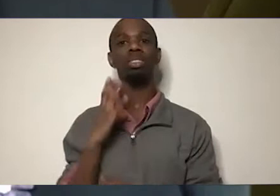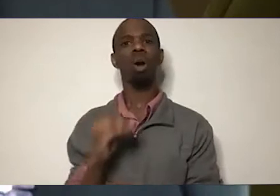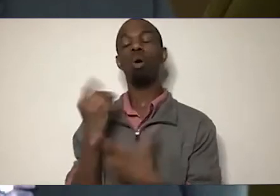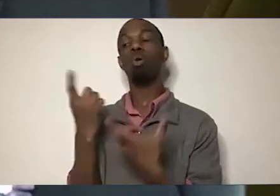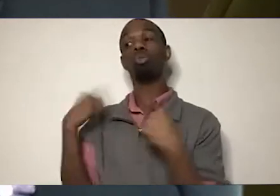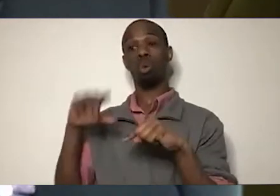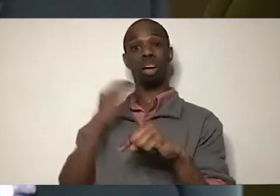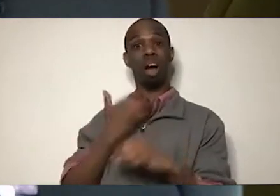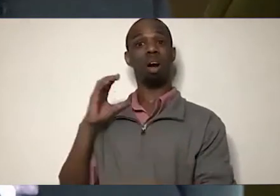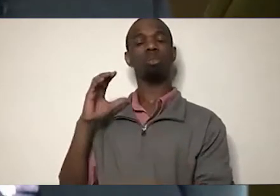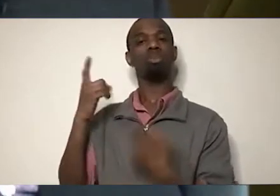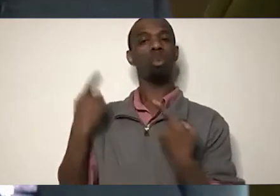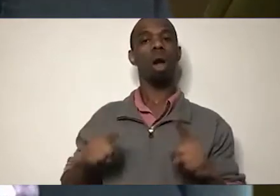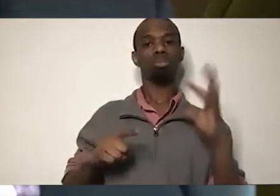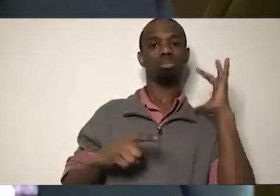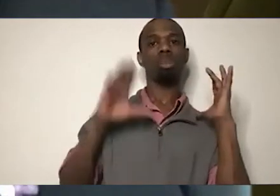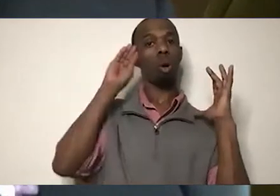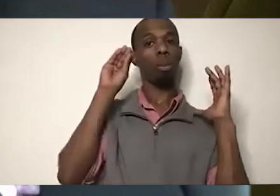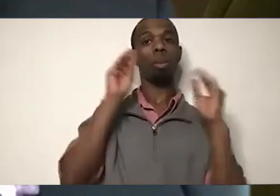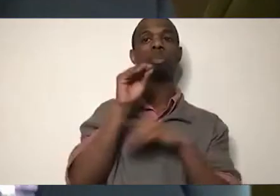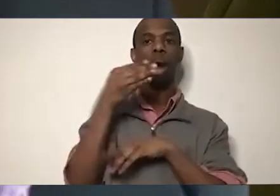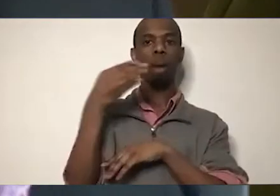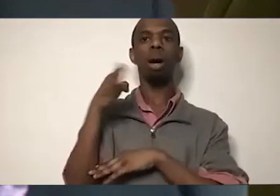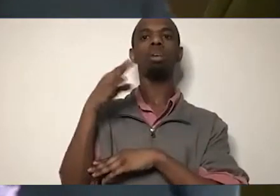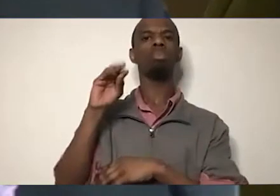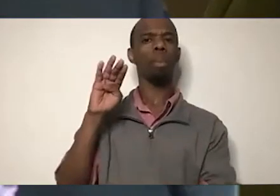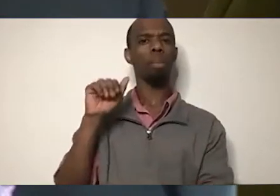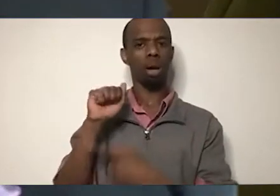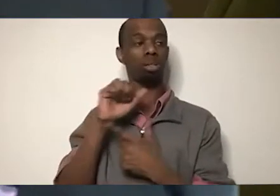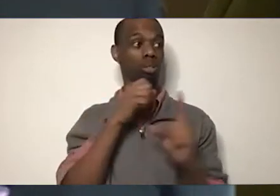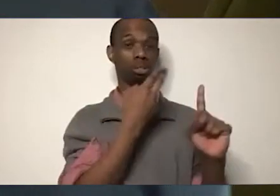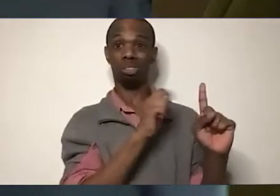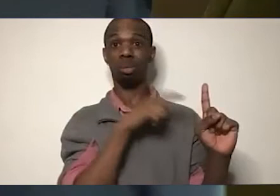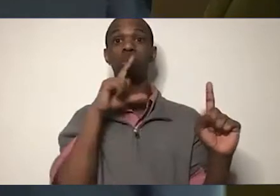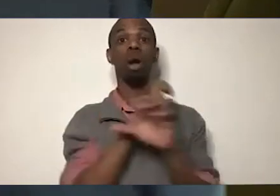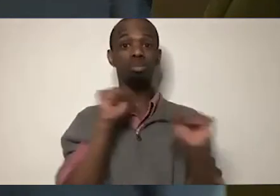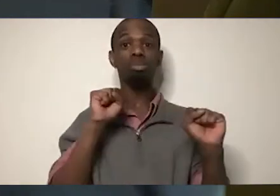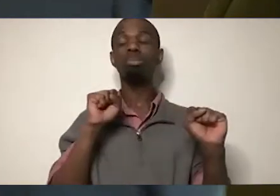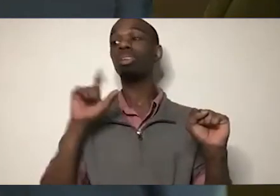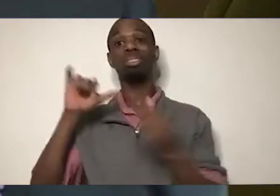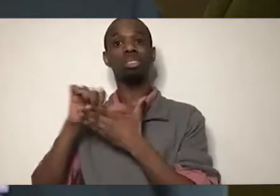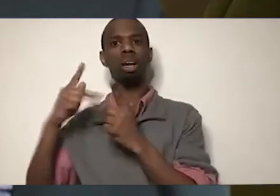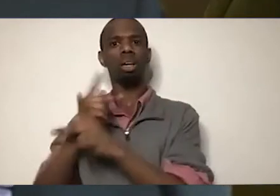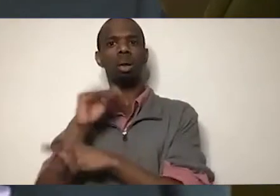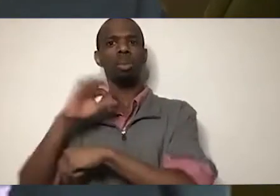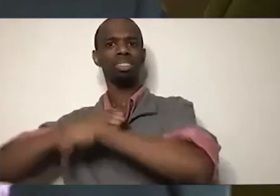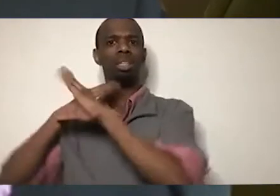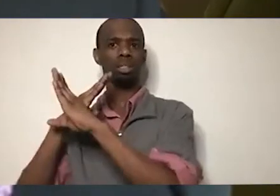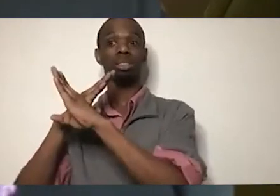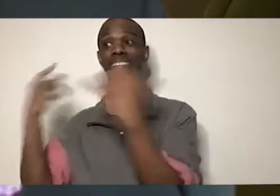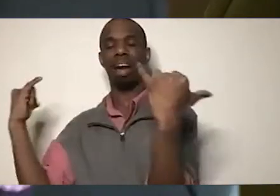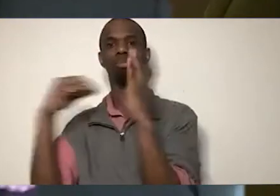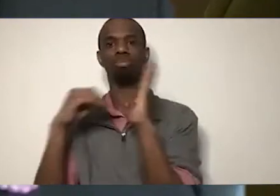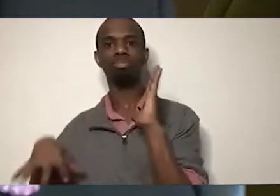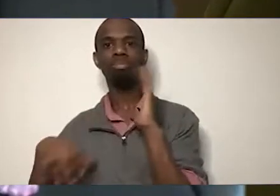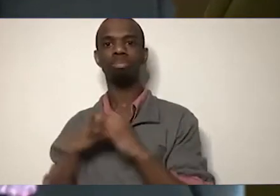Under Obama, the mercury plants, emitting plants were being shut down. There are only 4 to go. But the EPA decided, no, we're going to stop shutting